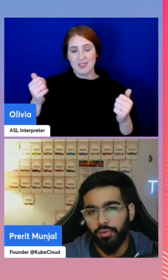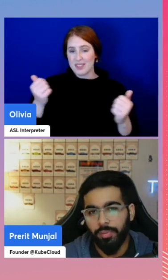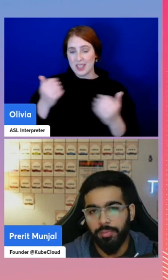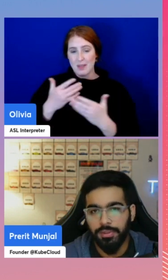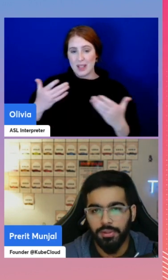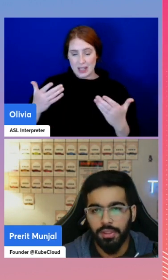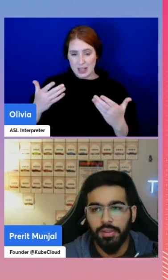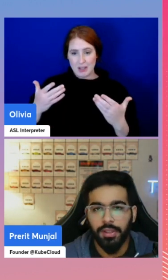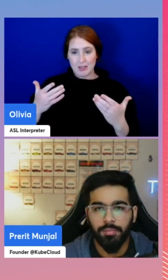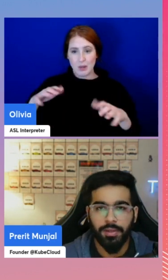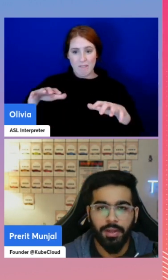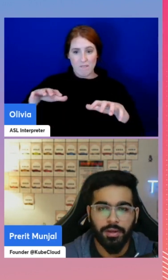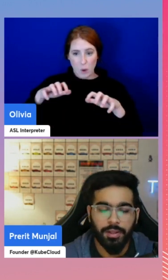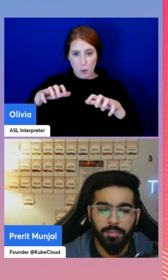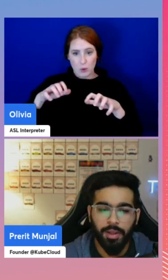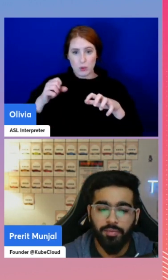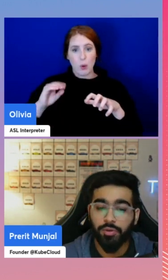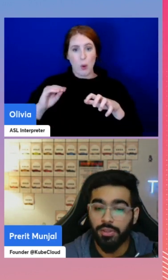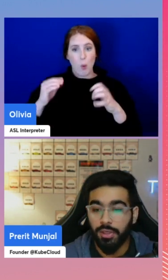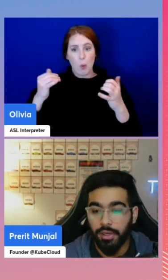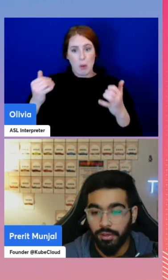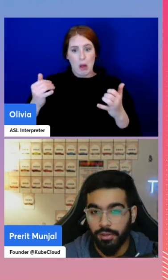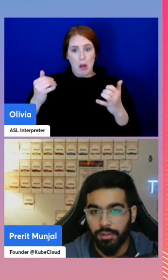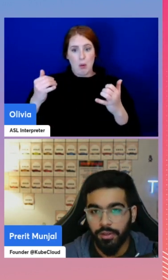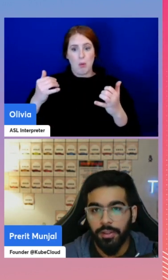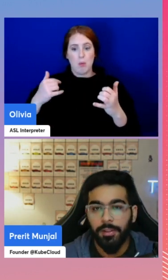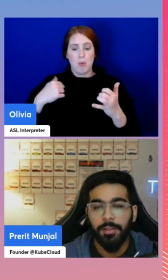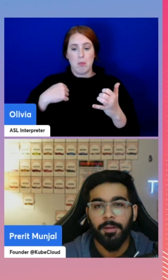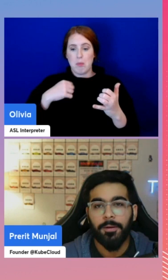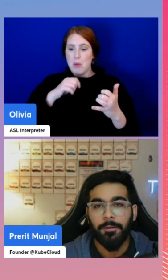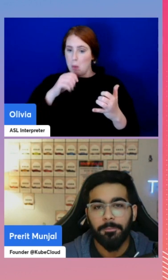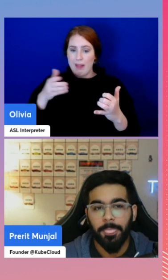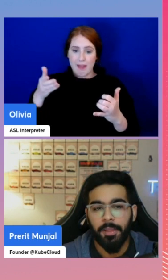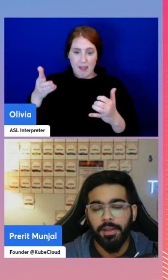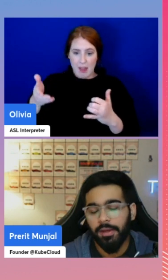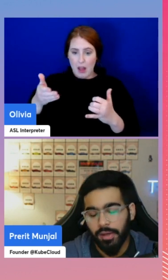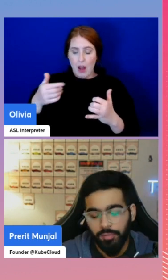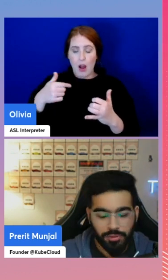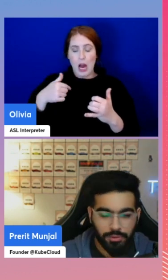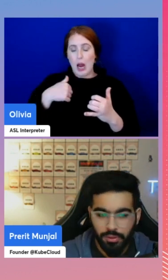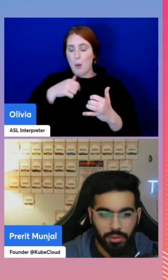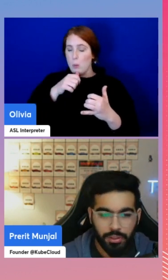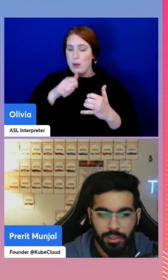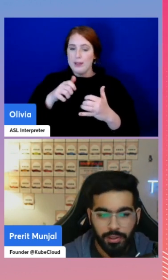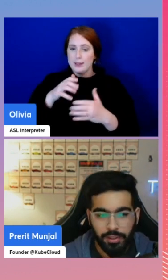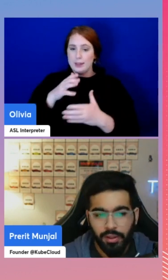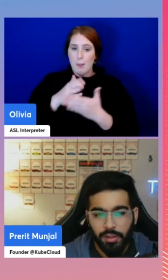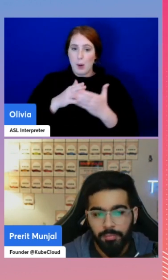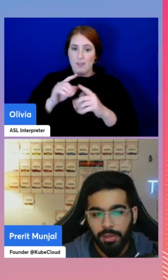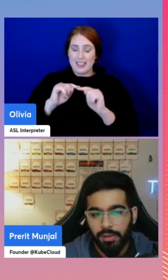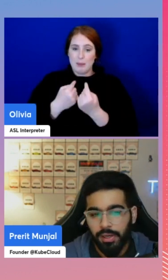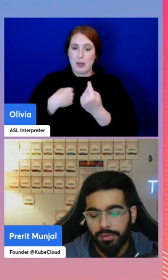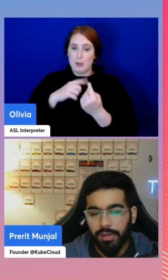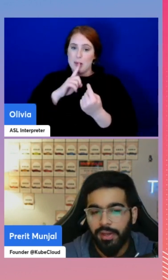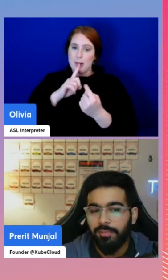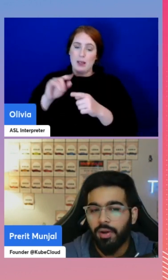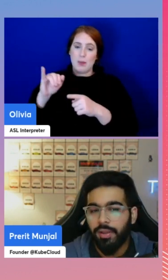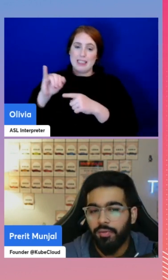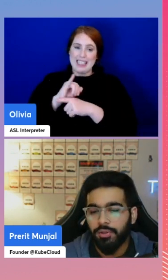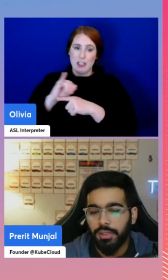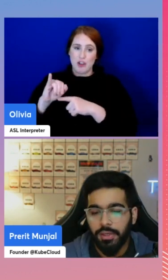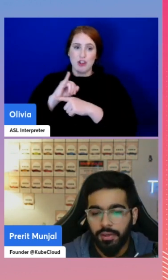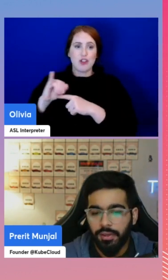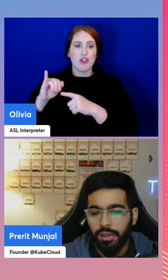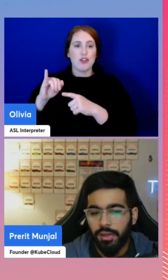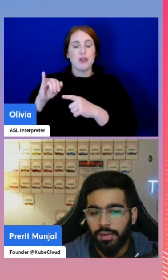just 3 or 4 members in the team at that time. I was an intern there, and later I was a tech lead, but at that time